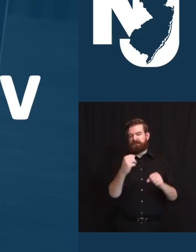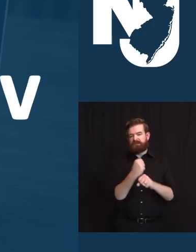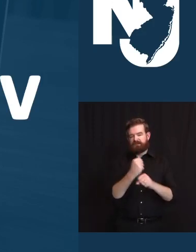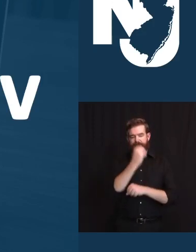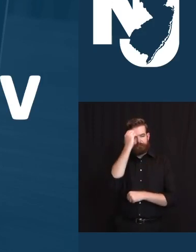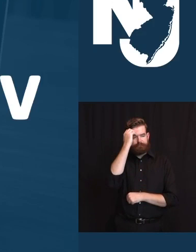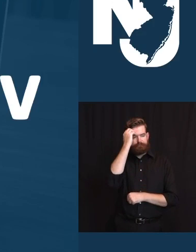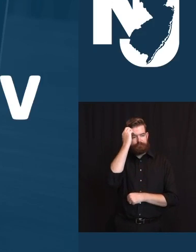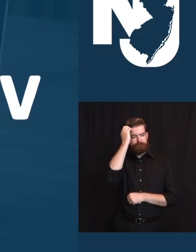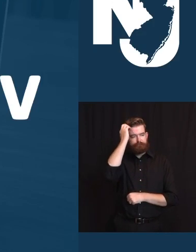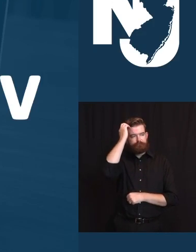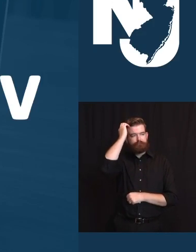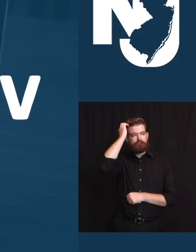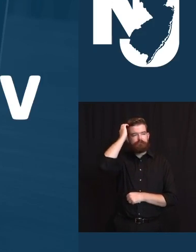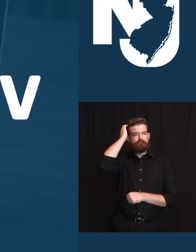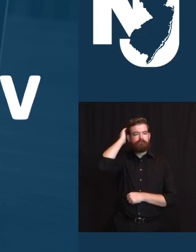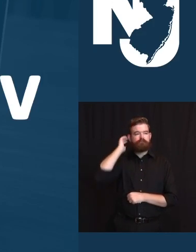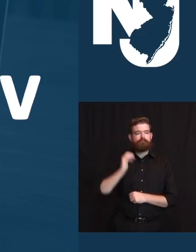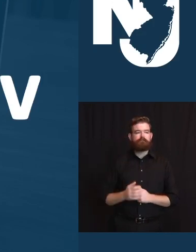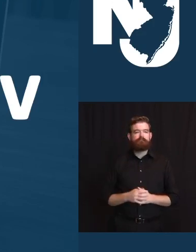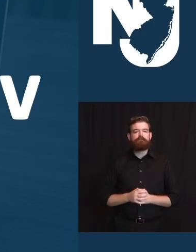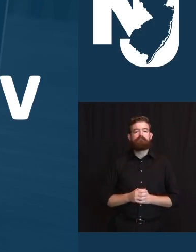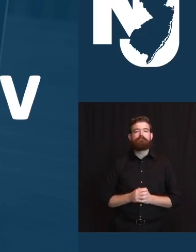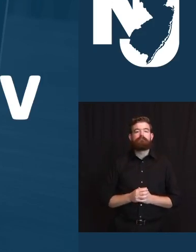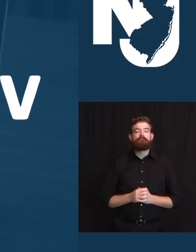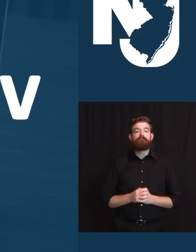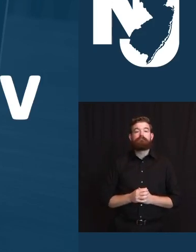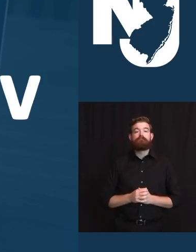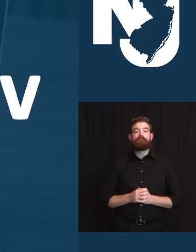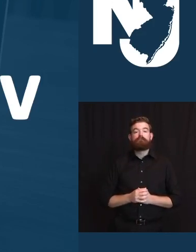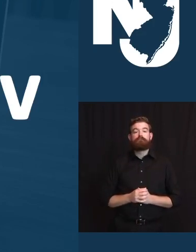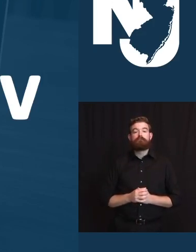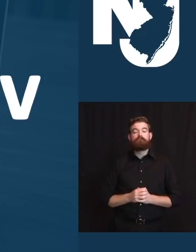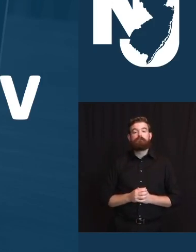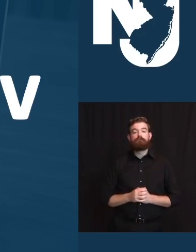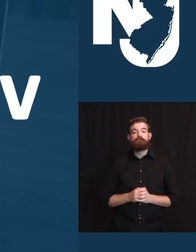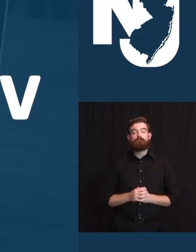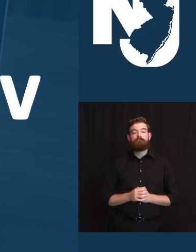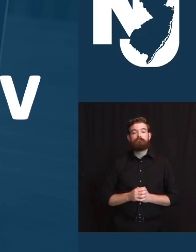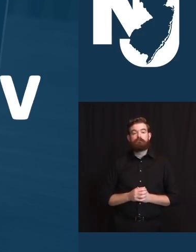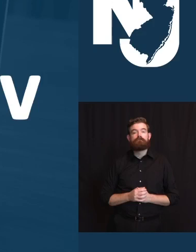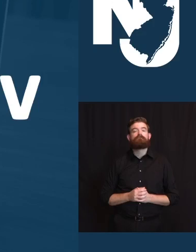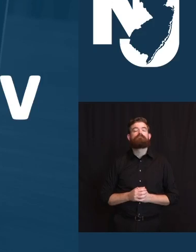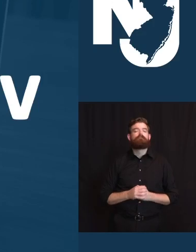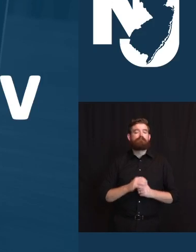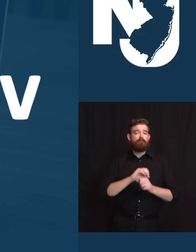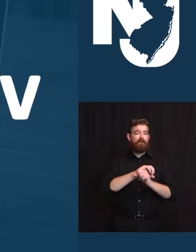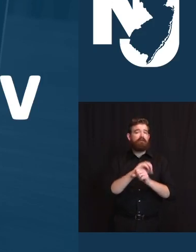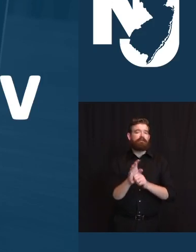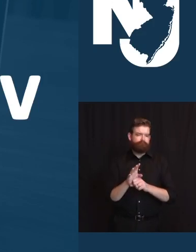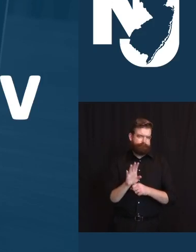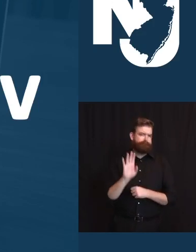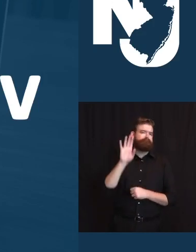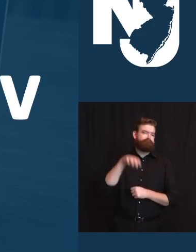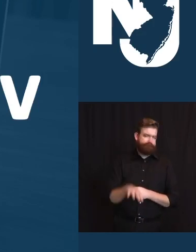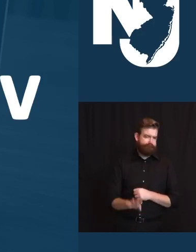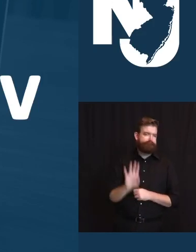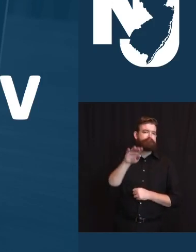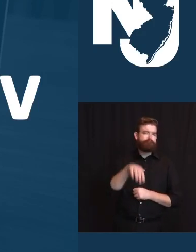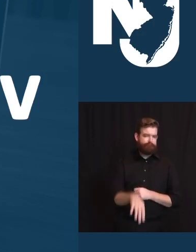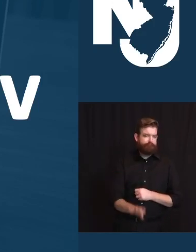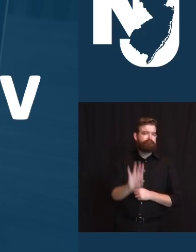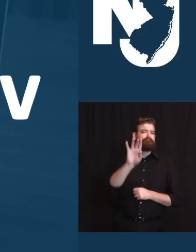ago. We've talked about the ebb and flow, the notion that this virus is sort of undulating, comes and goes, and I think we're living that with